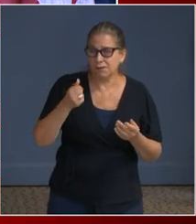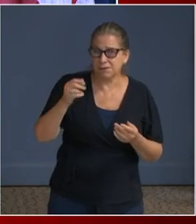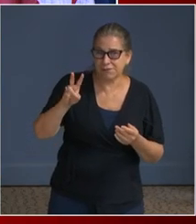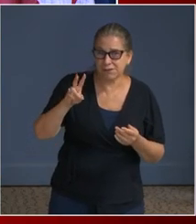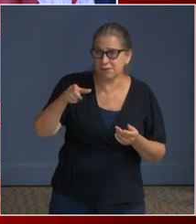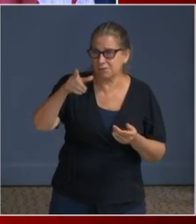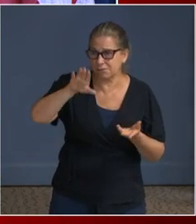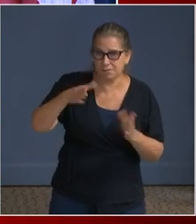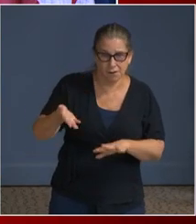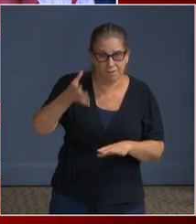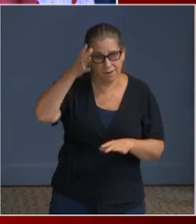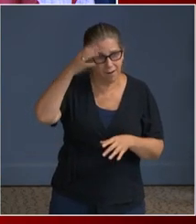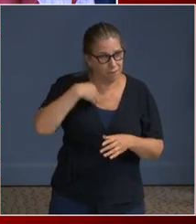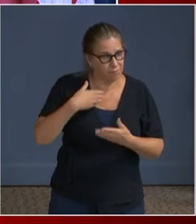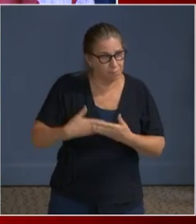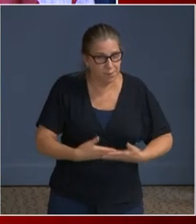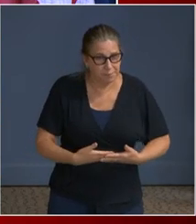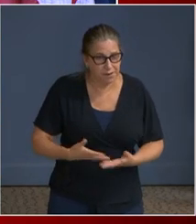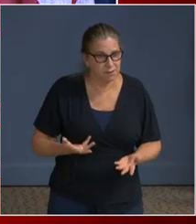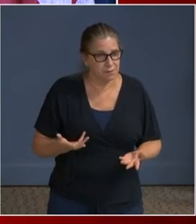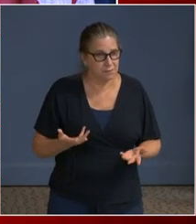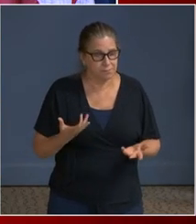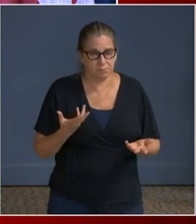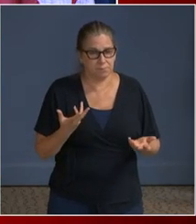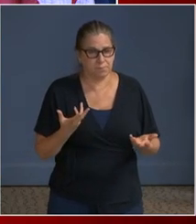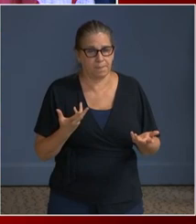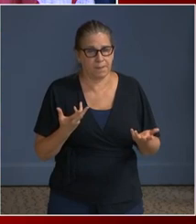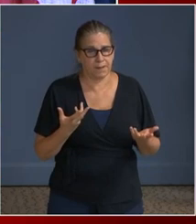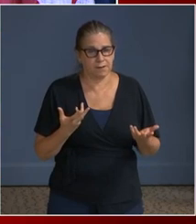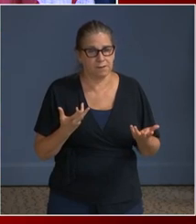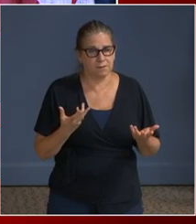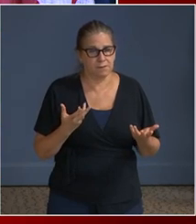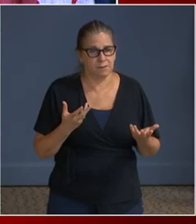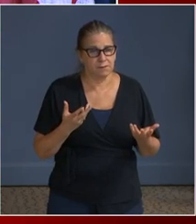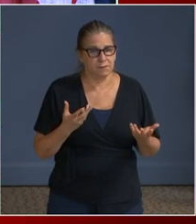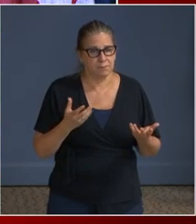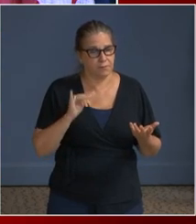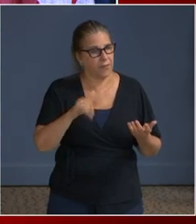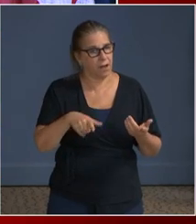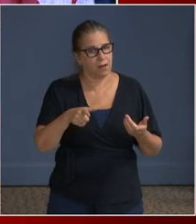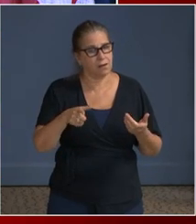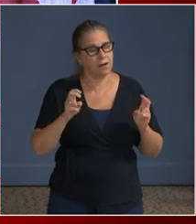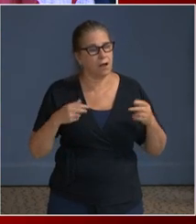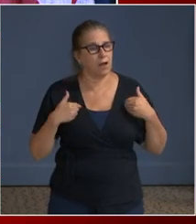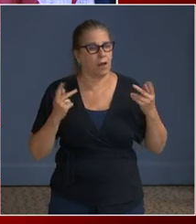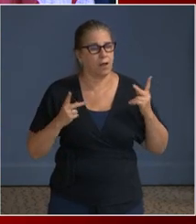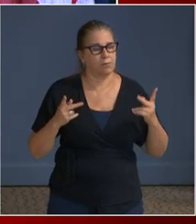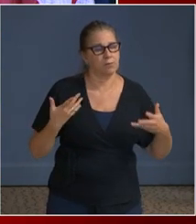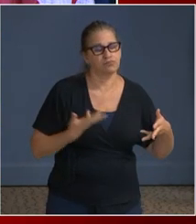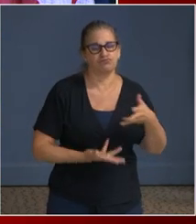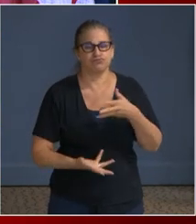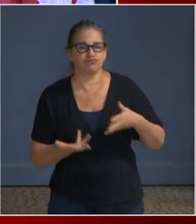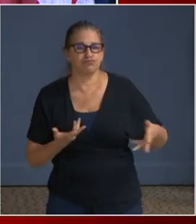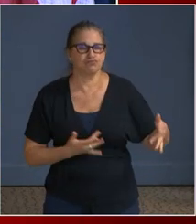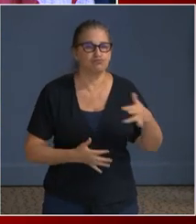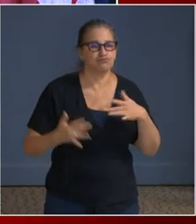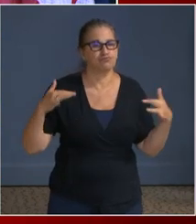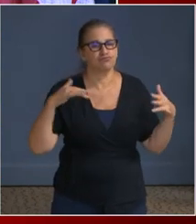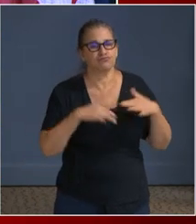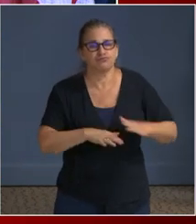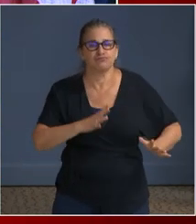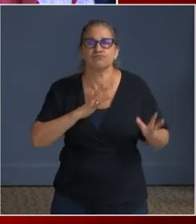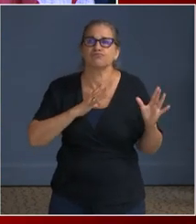Let's remember what happened here. This was a social gathering of young people, and somebody thought it was